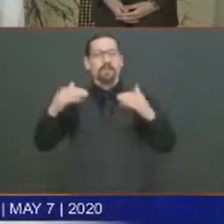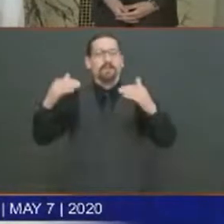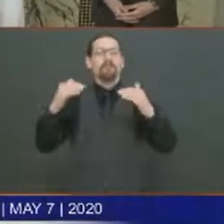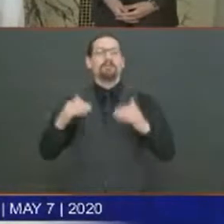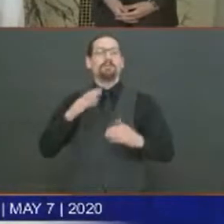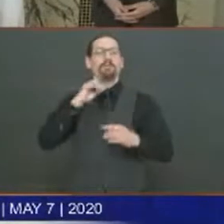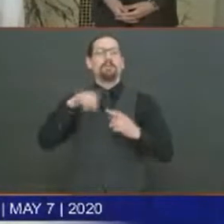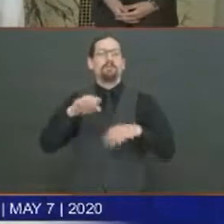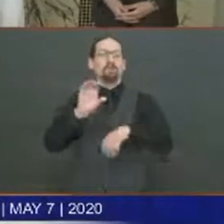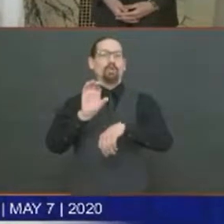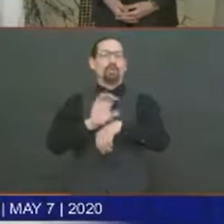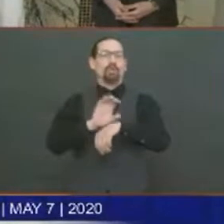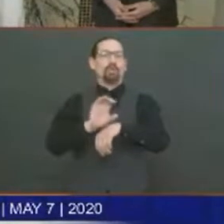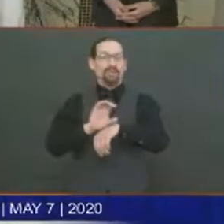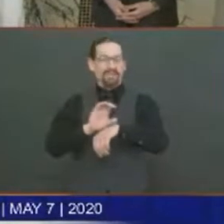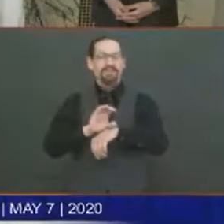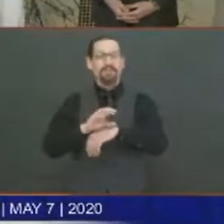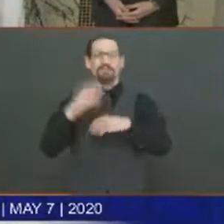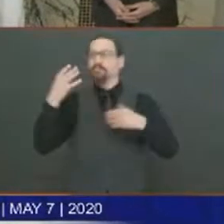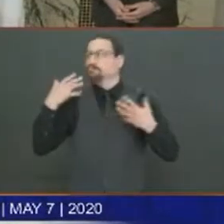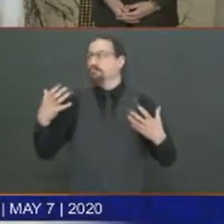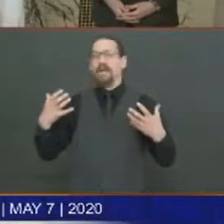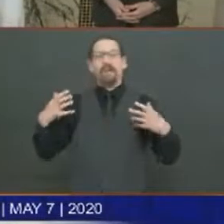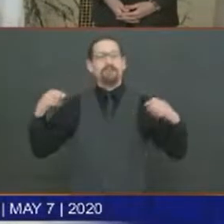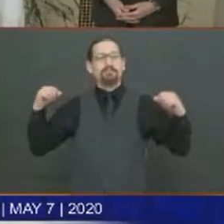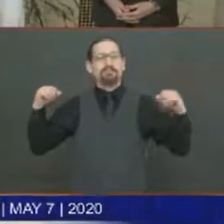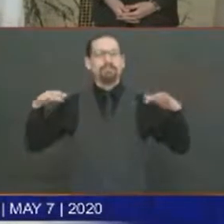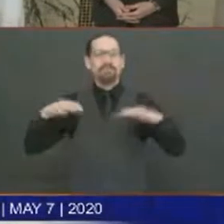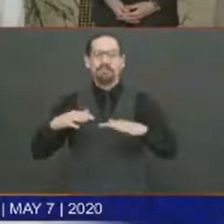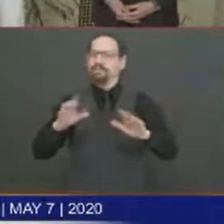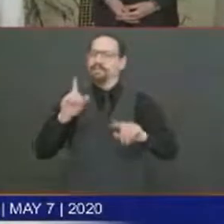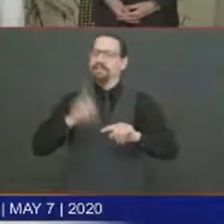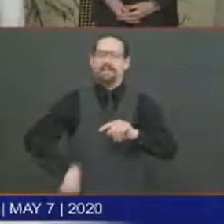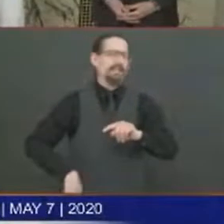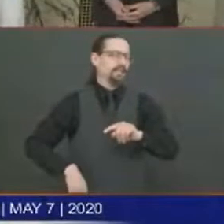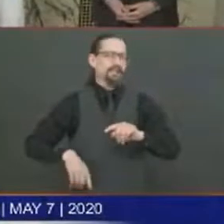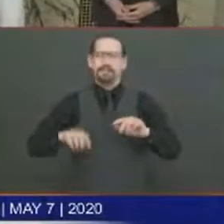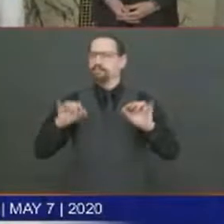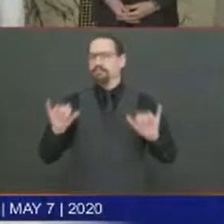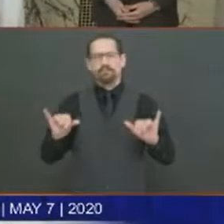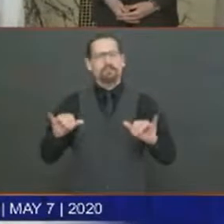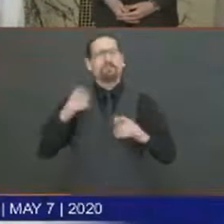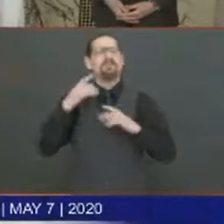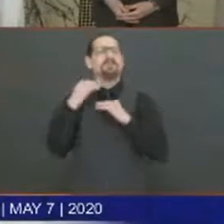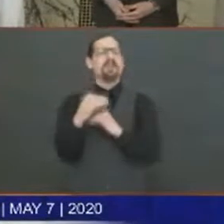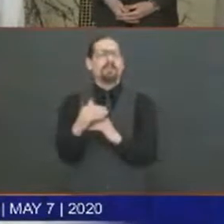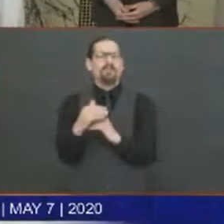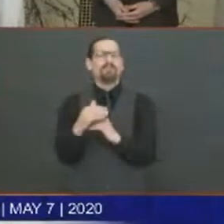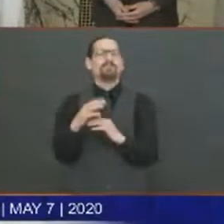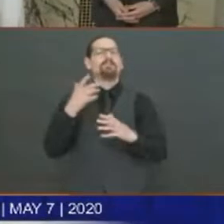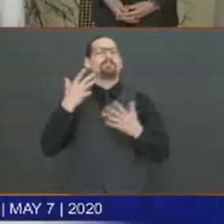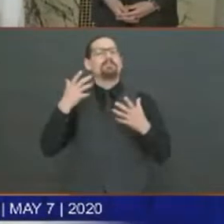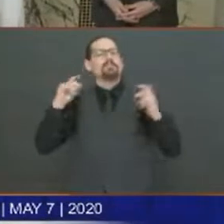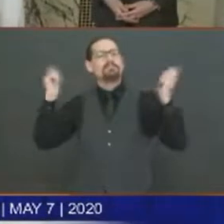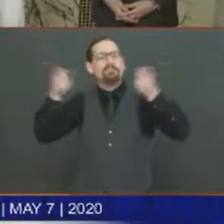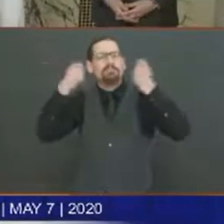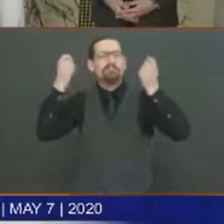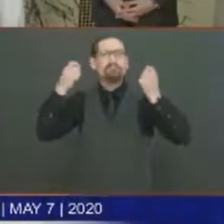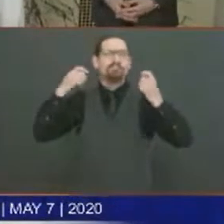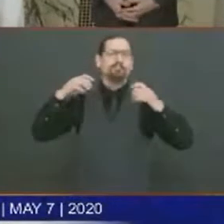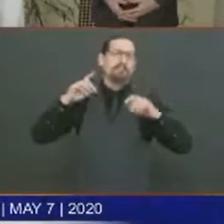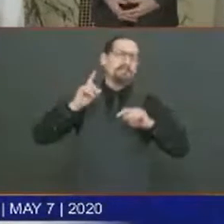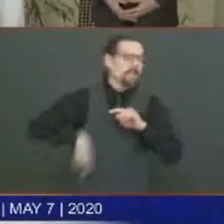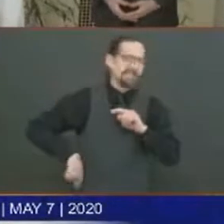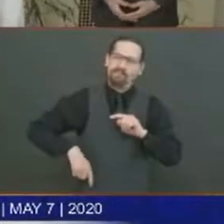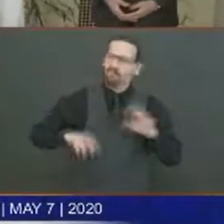synagogue or celebrate and worship with our faith congregations. So in light of that,